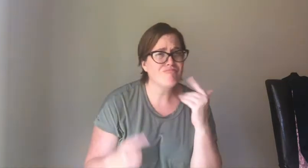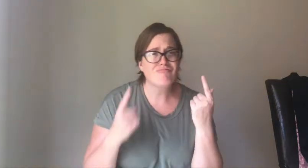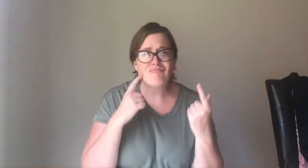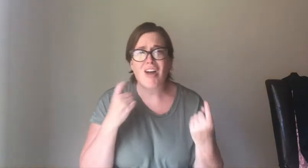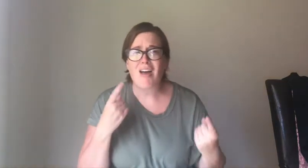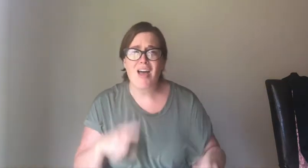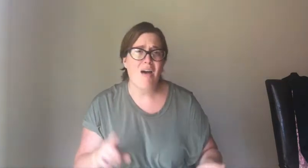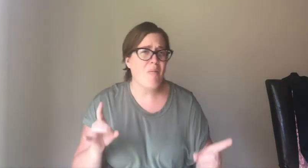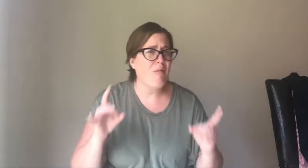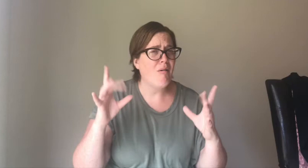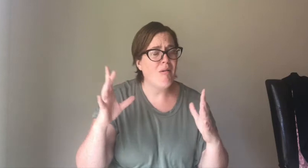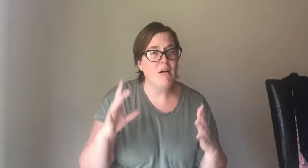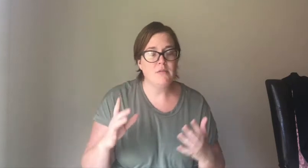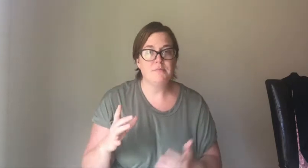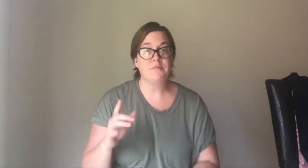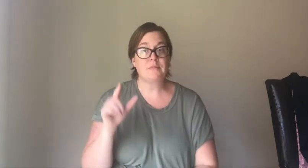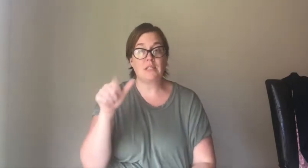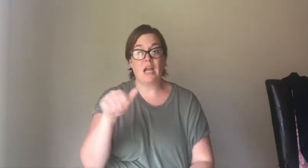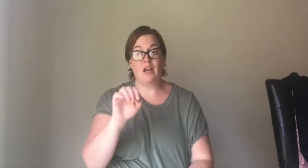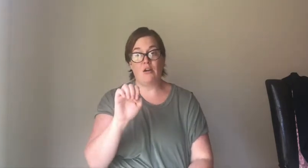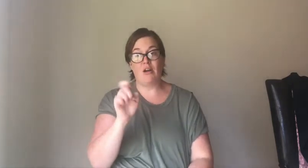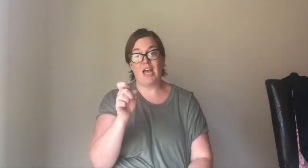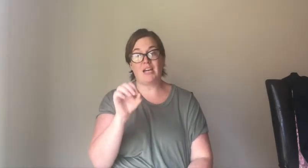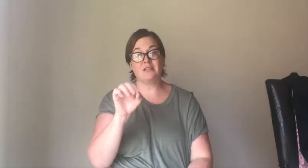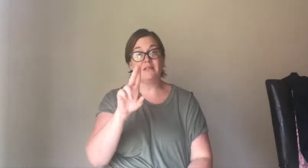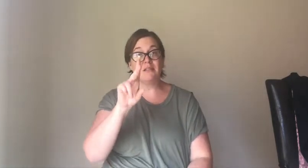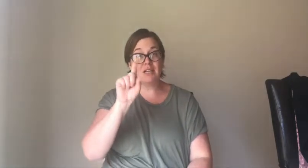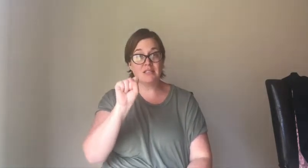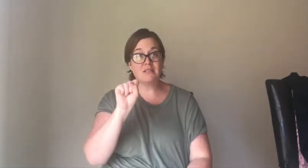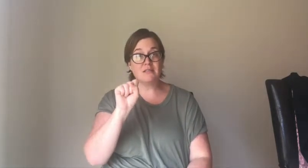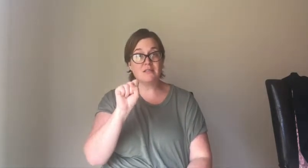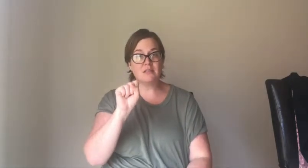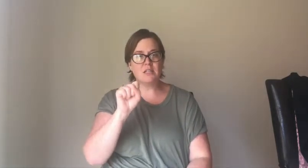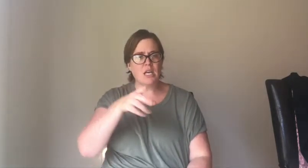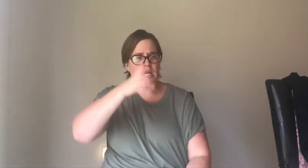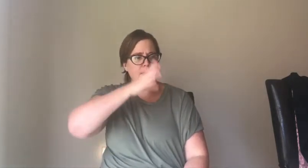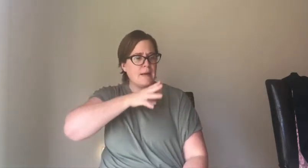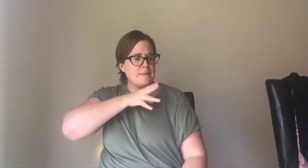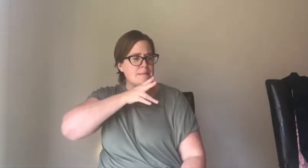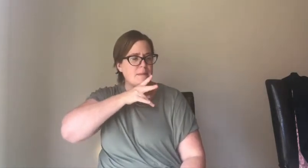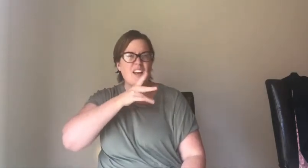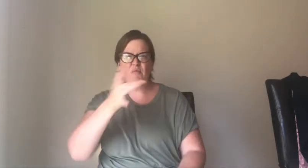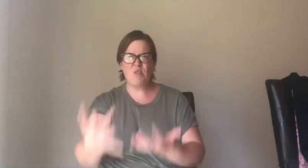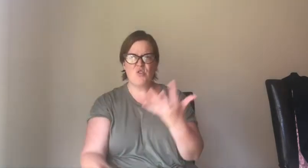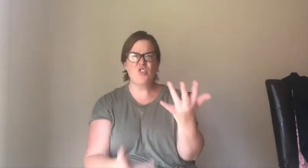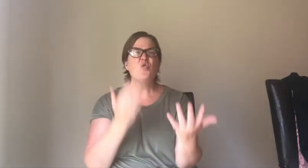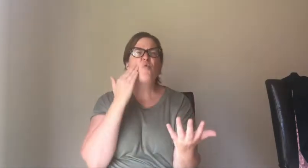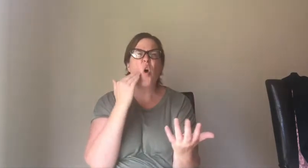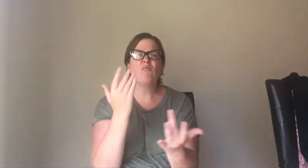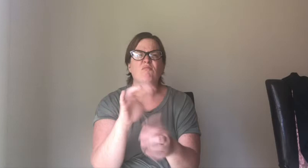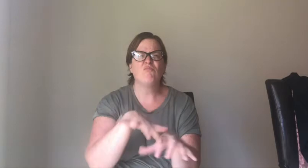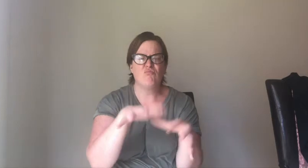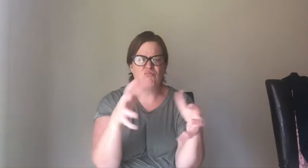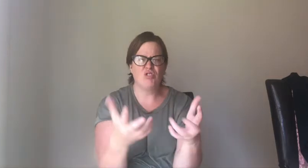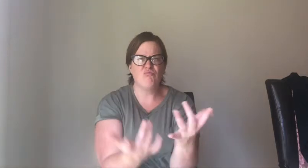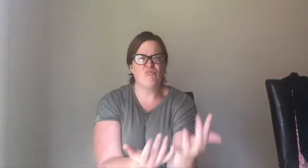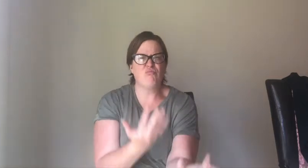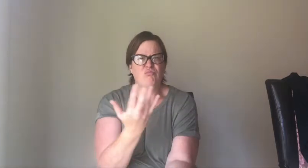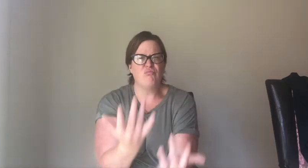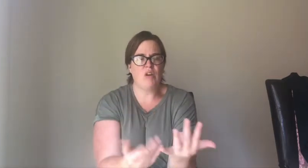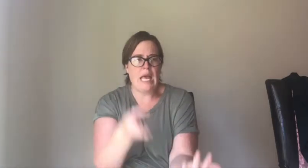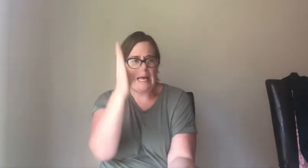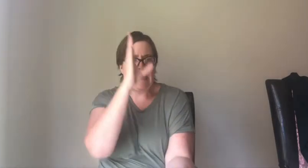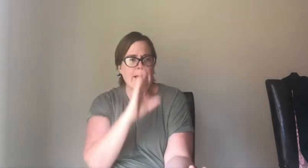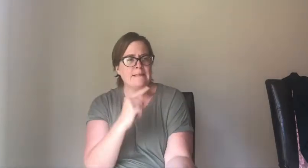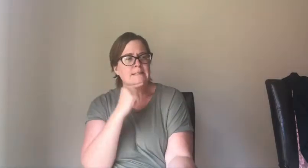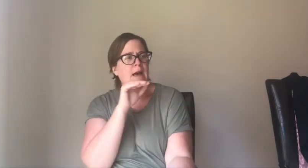wherever they are. Begins all the way early in the book of Genesis, from the first real crime that happens right after Cain kills Abel, these